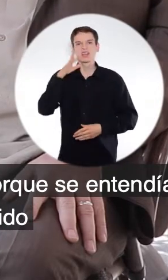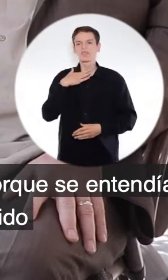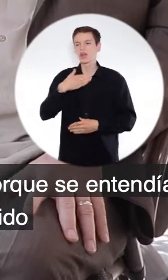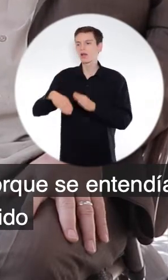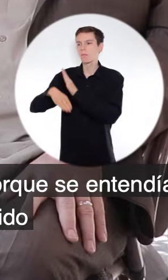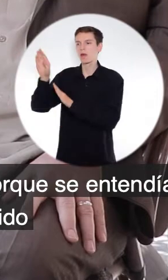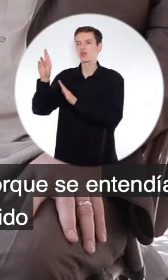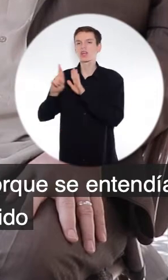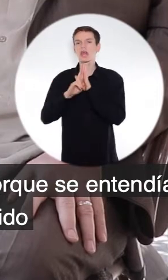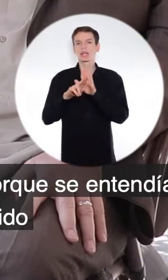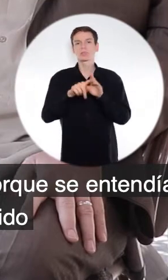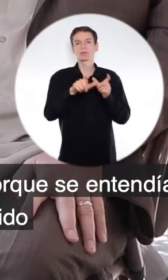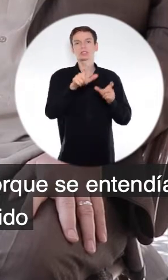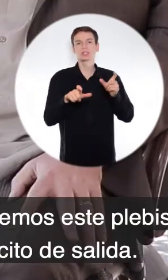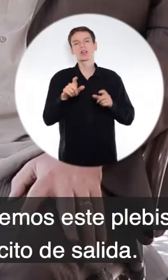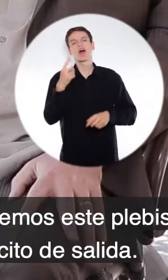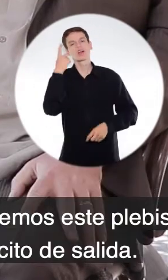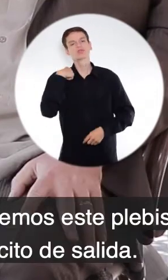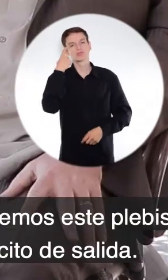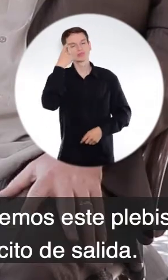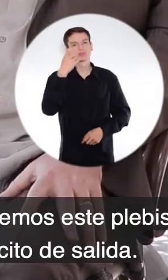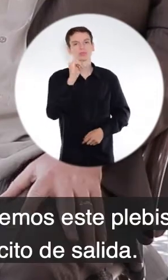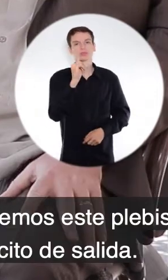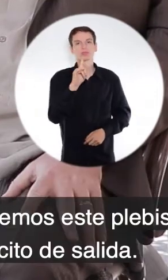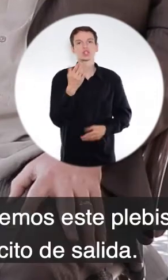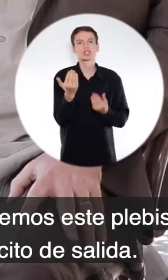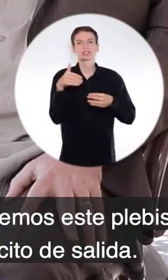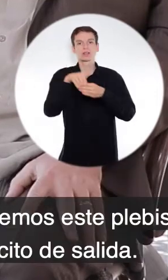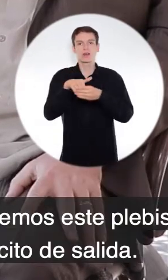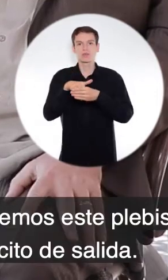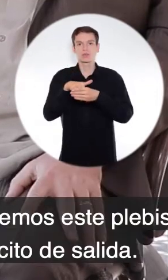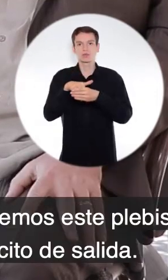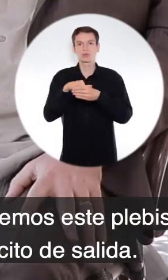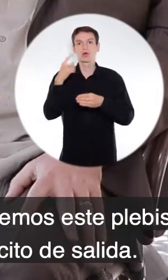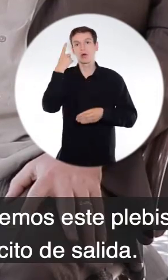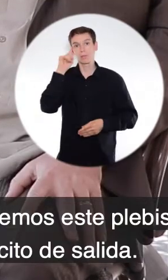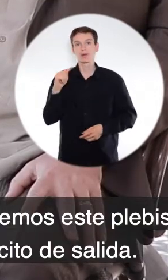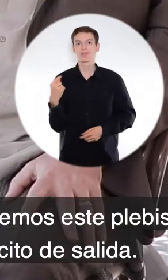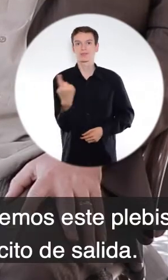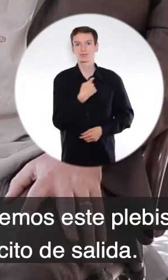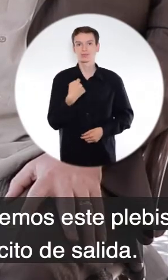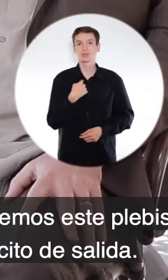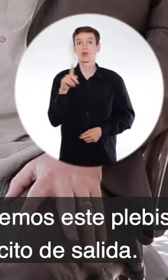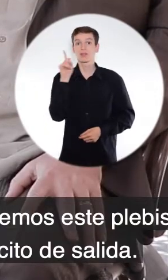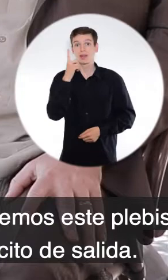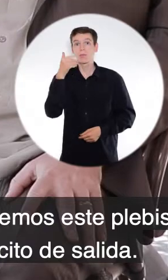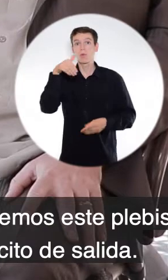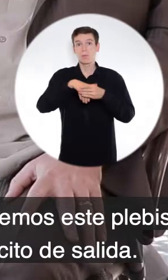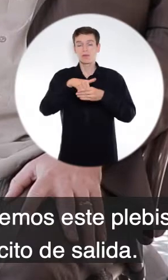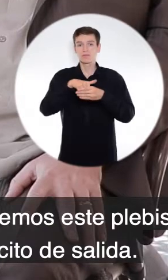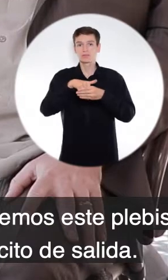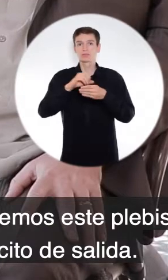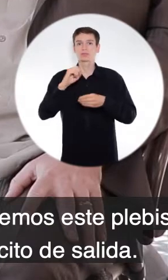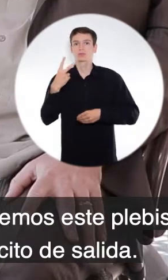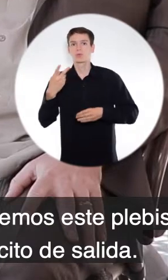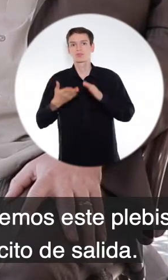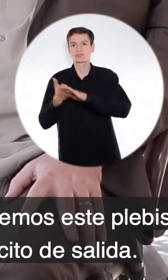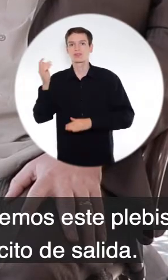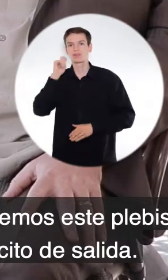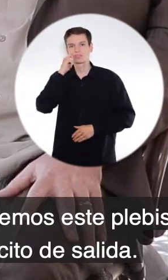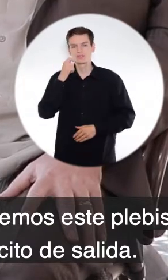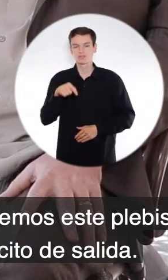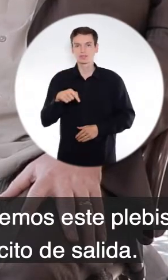elected, they were represented, therefore the people was represented. But we have this